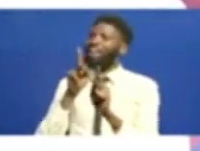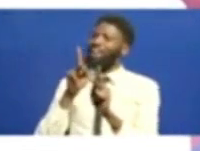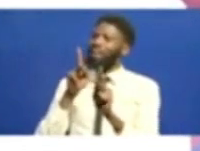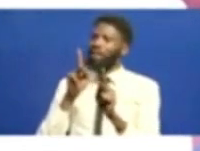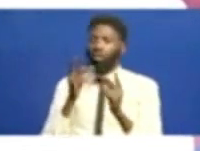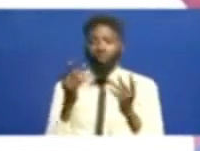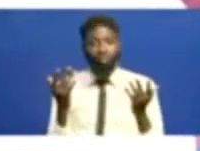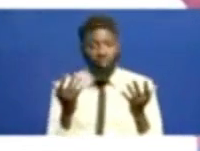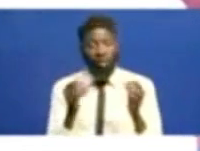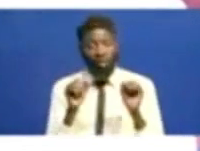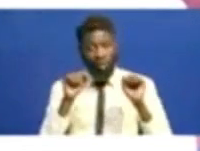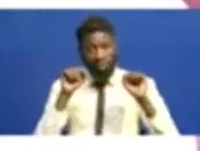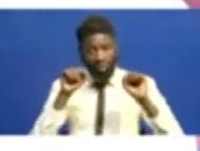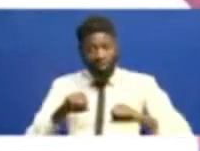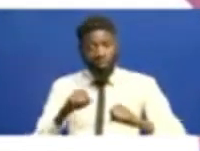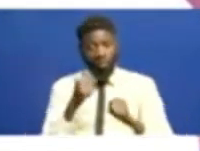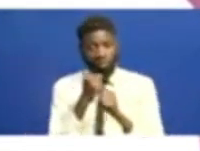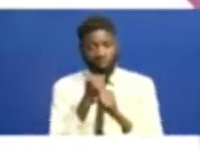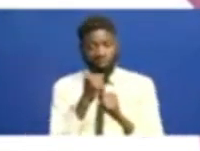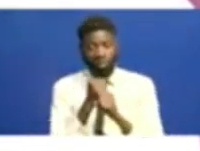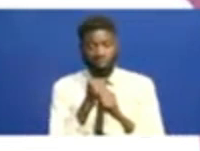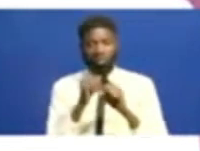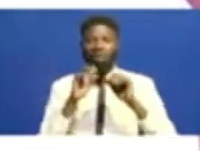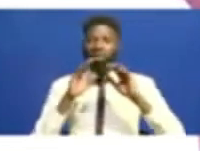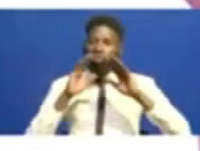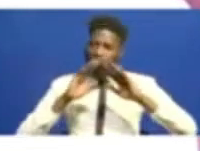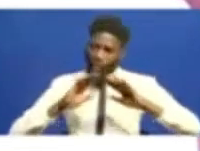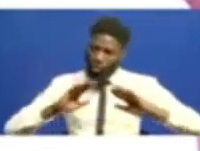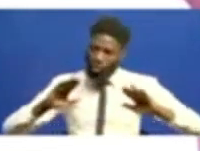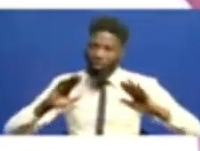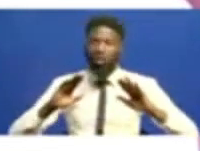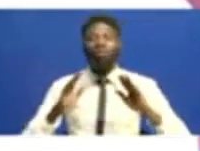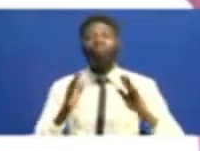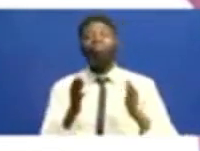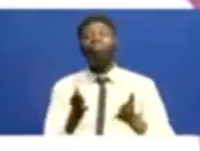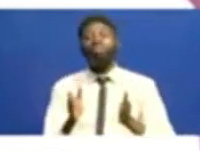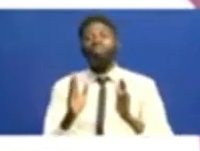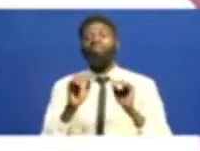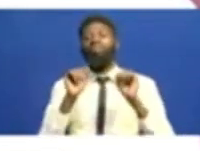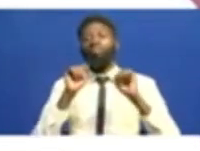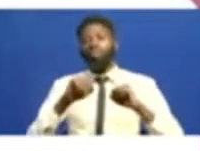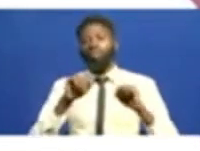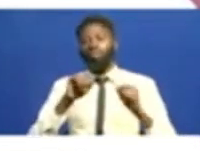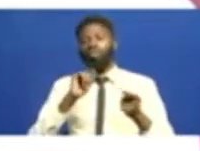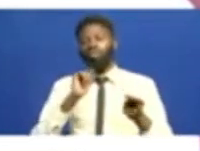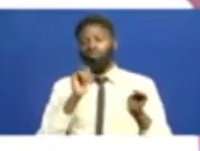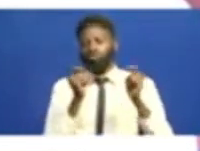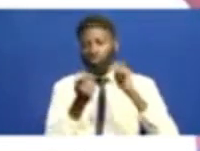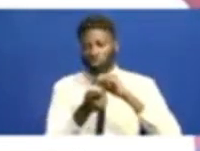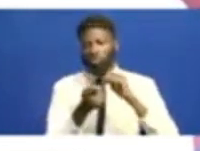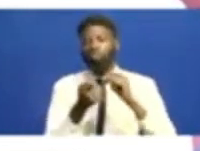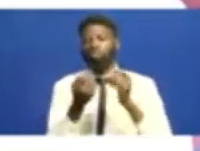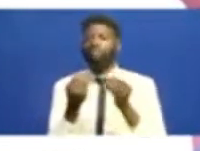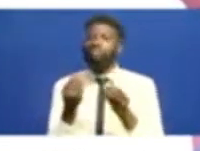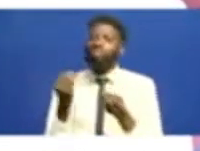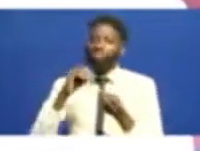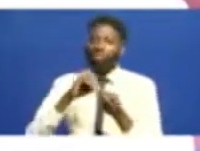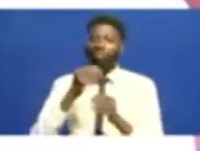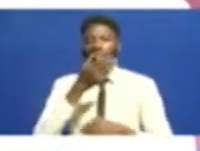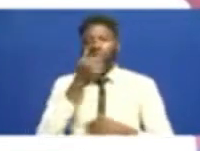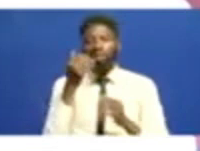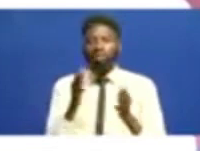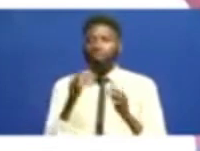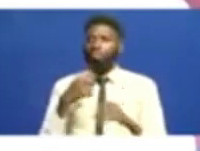done in an orderly manner, it's possible to do so. It is possible to make changes in a more cultured manner. So I want to thank you, Fred,